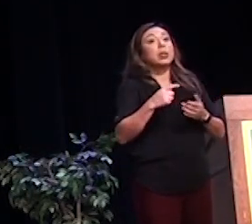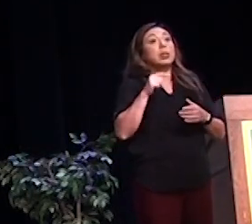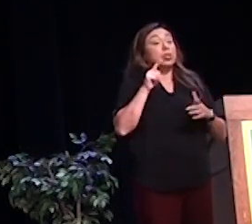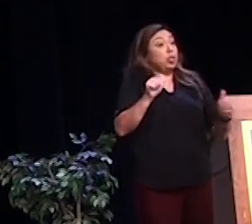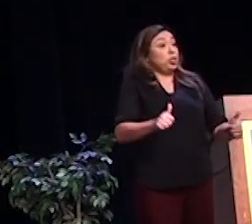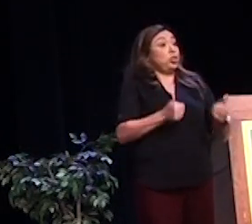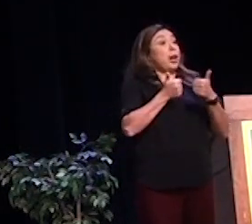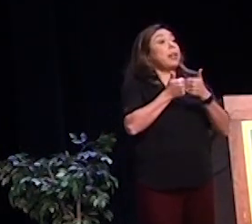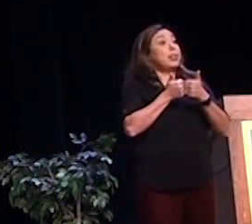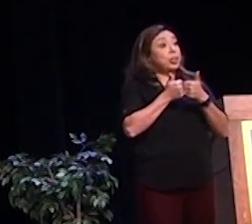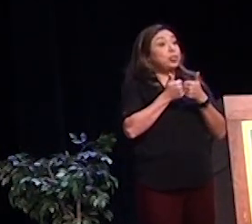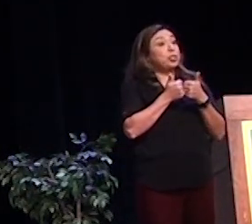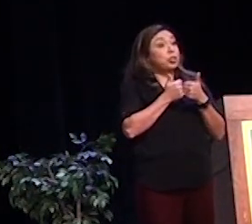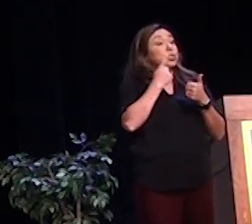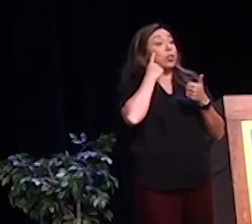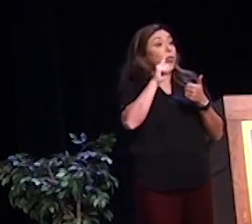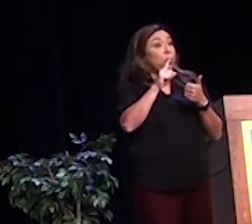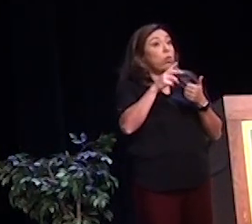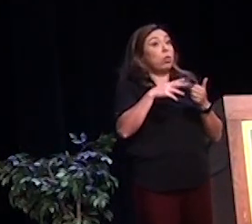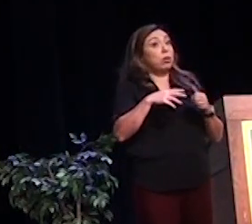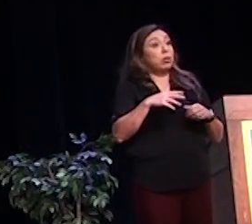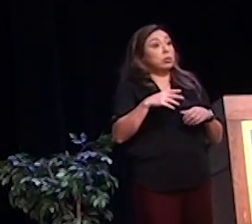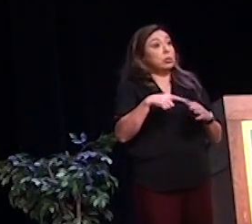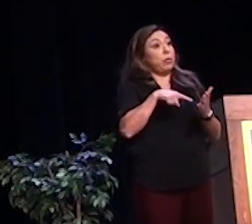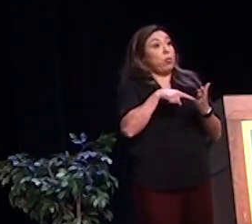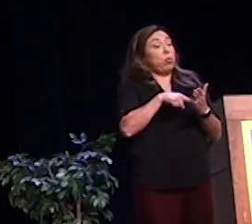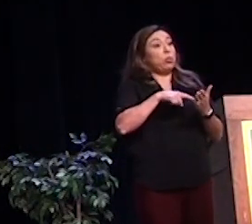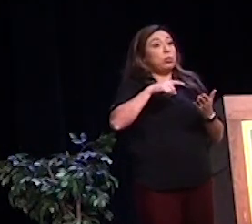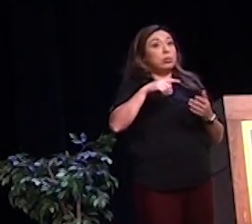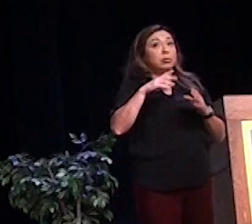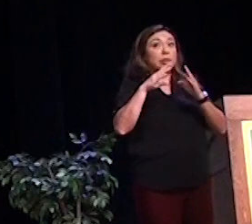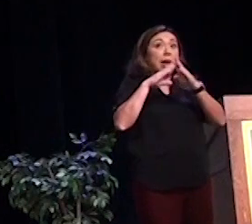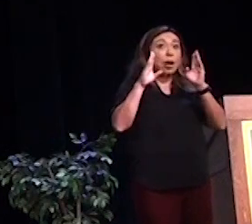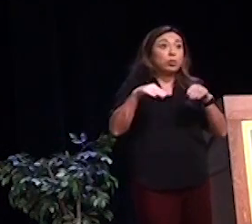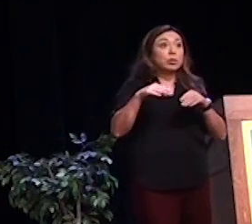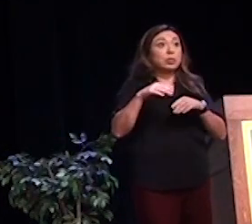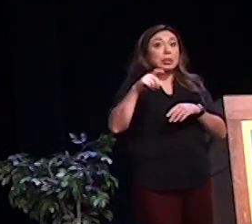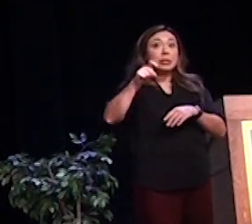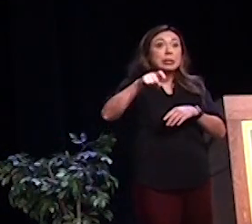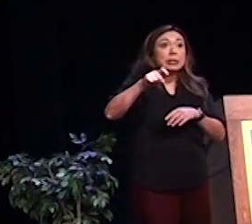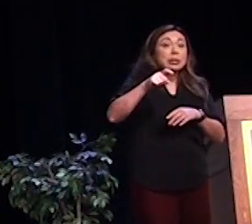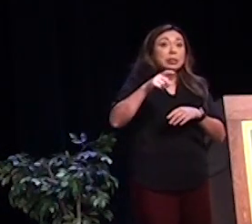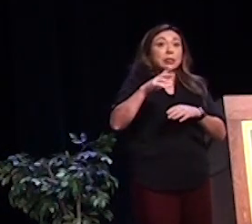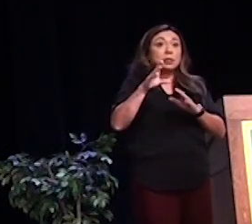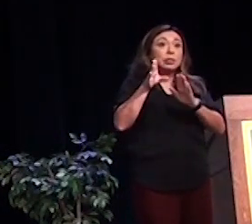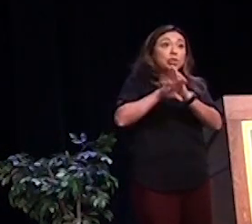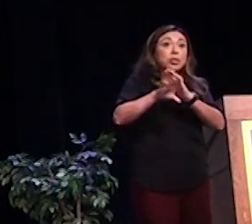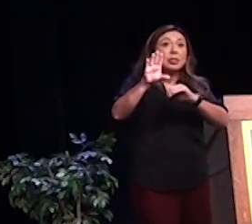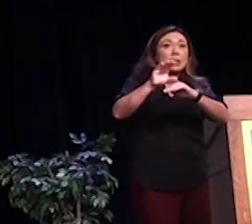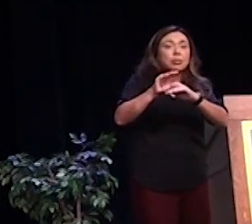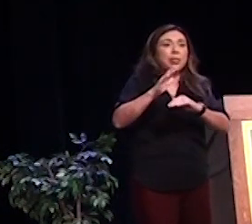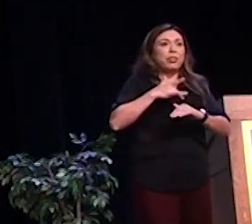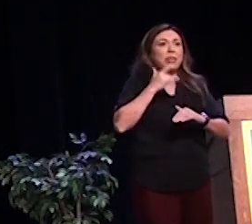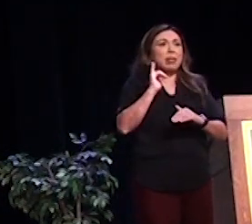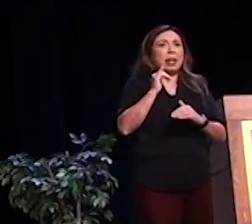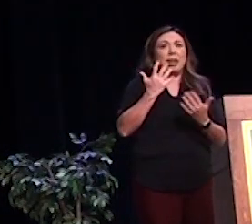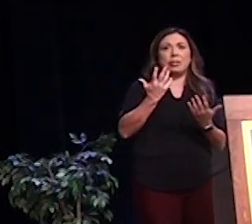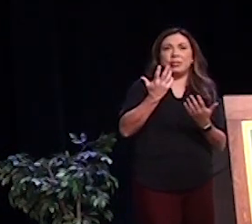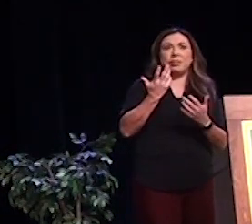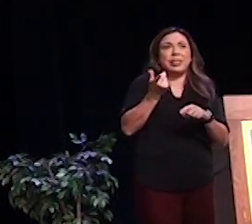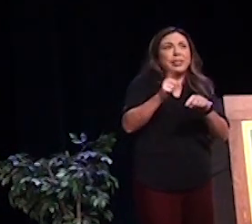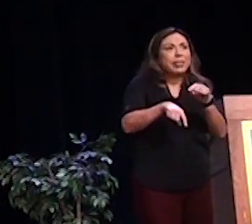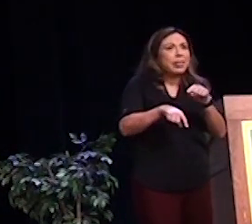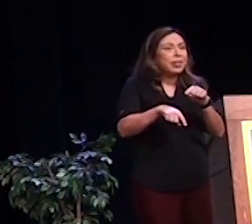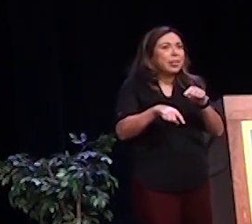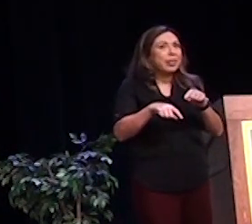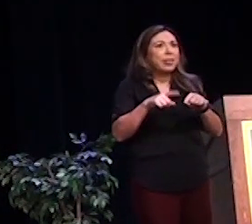as big as the need for affordable housing in our community can feel really big and really out of reach. But you all gave